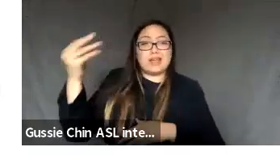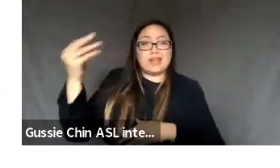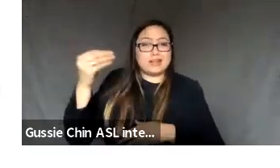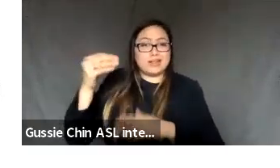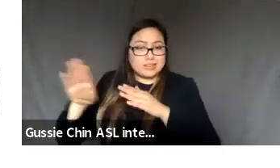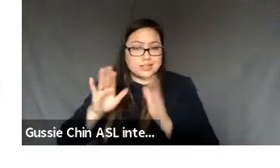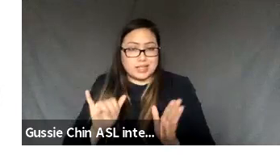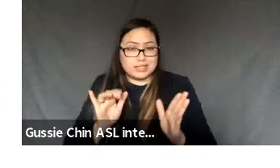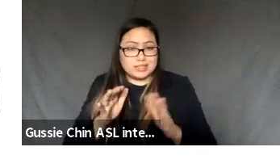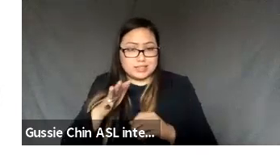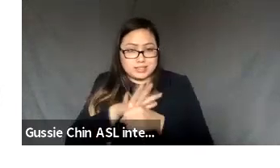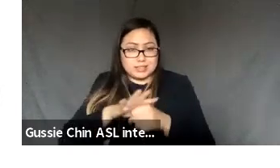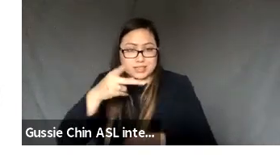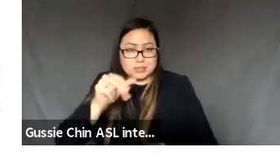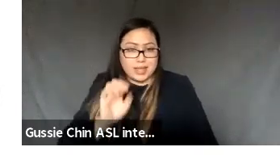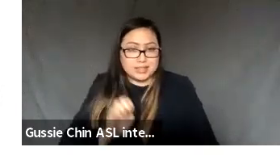Architectural Barriers Act,